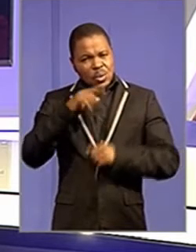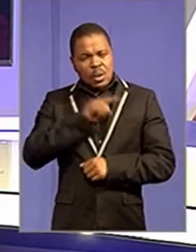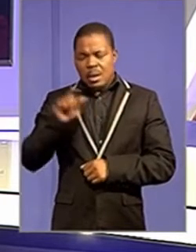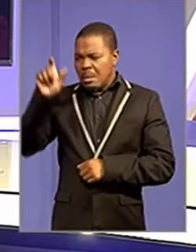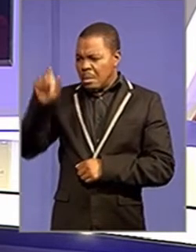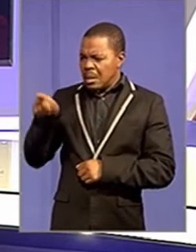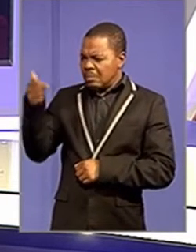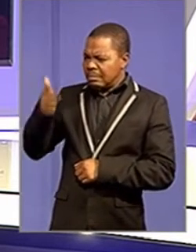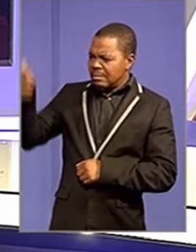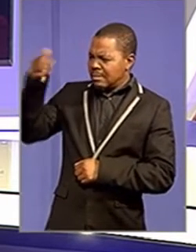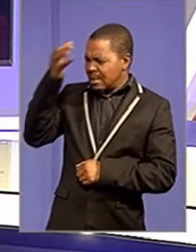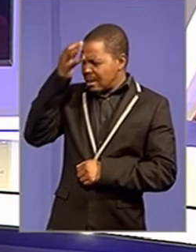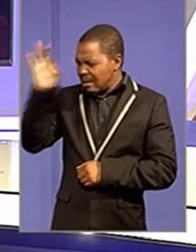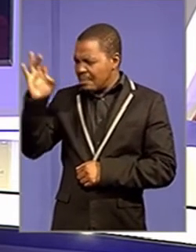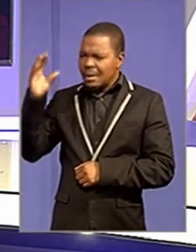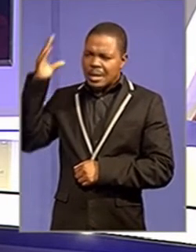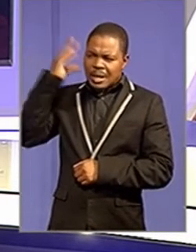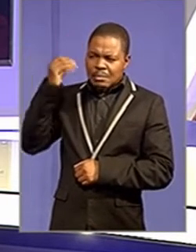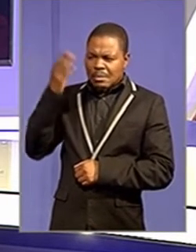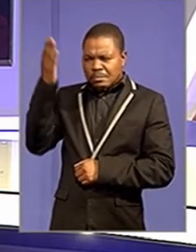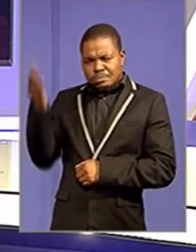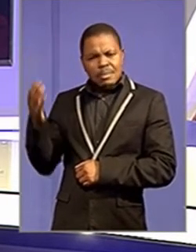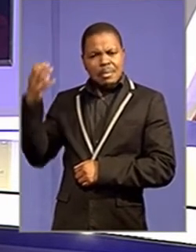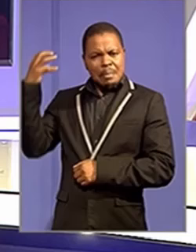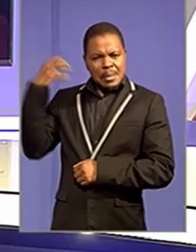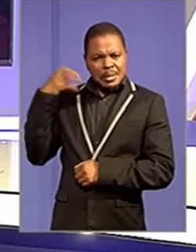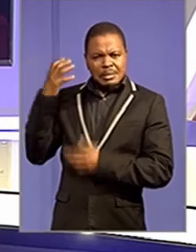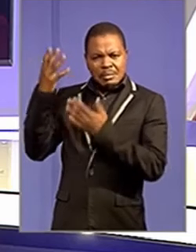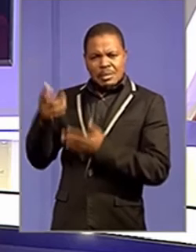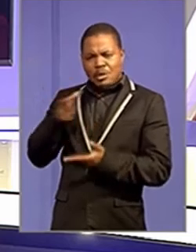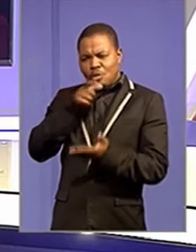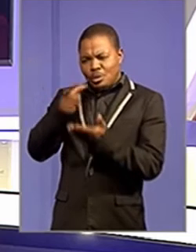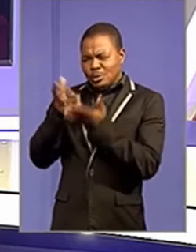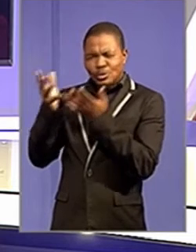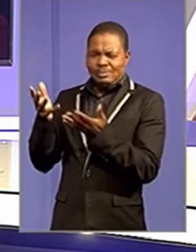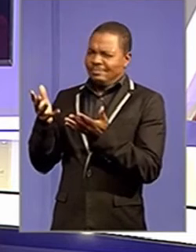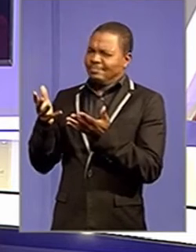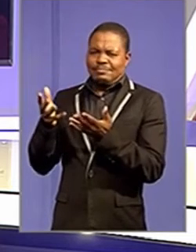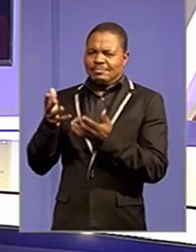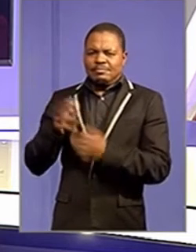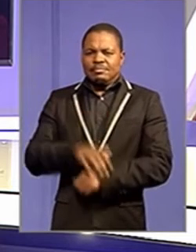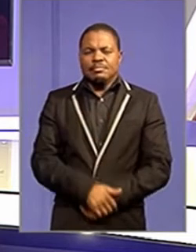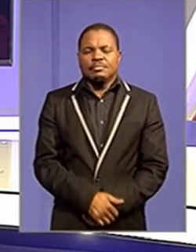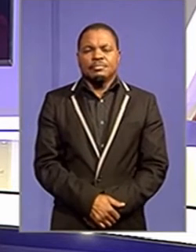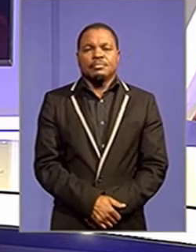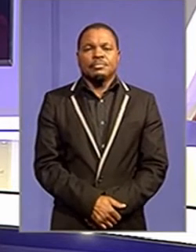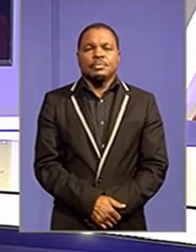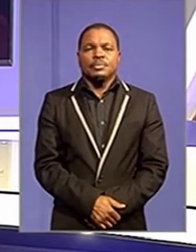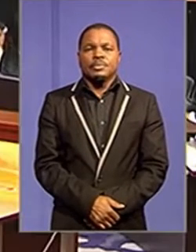wa mmusho ka maitemogelo a botona a ka ntšha maikutlo a mohuta woo.